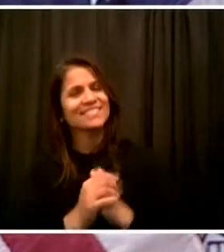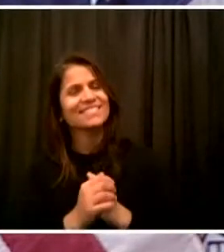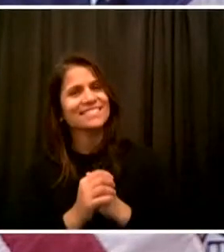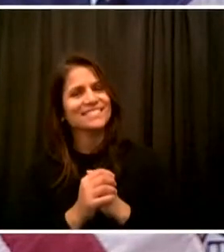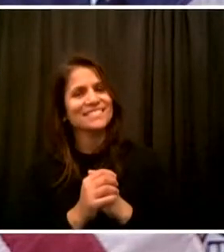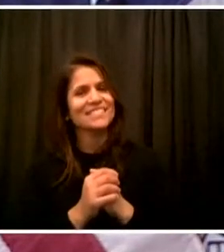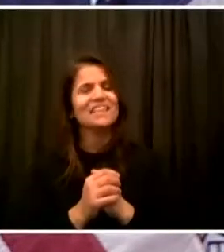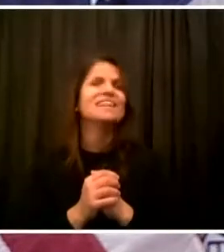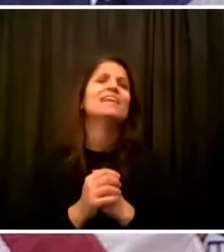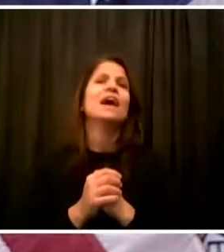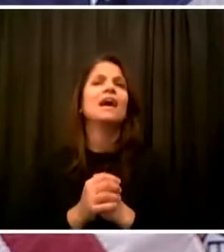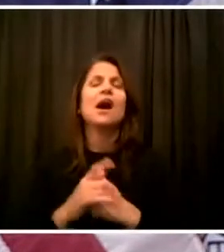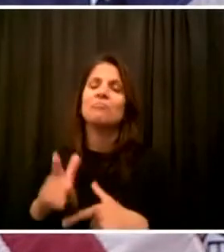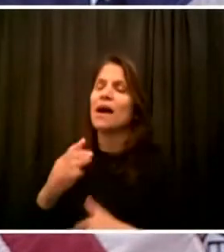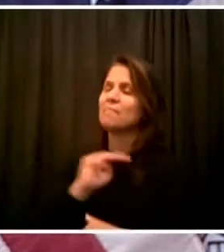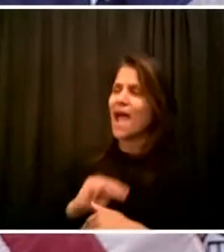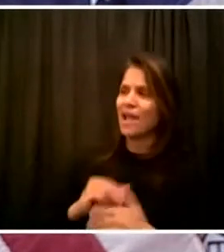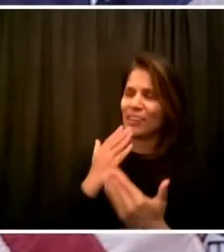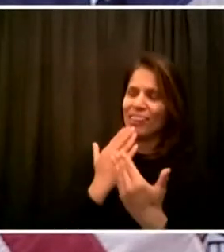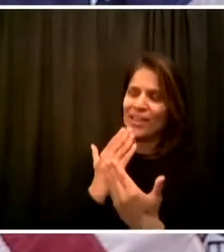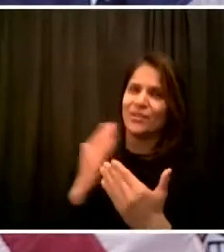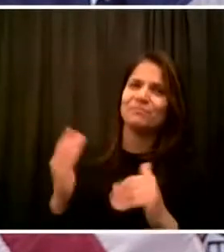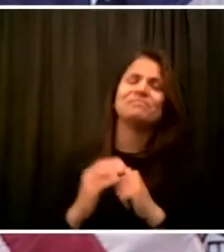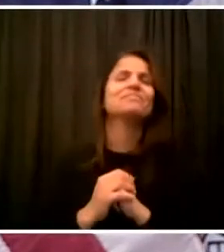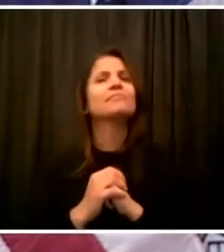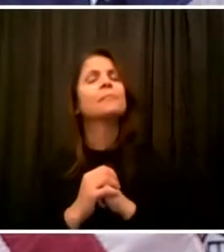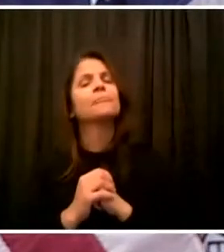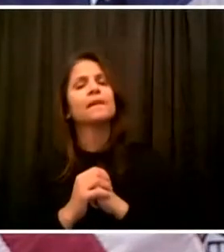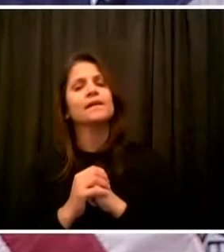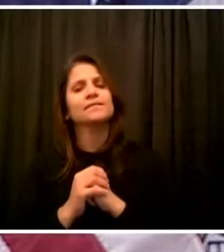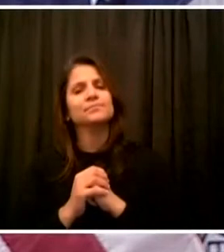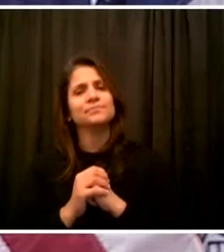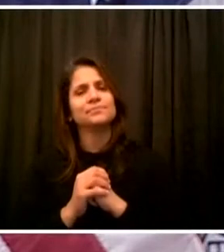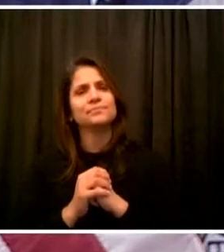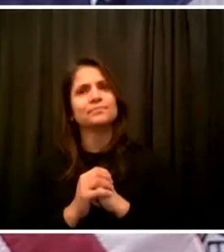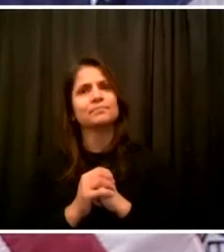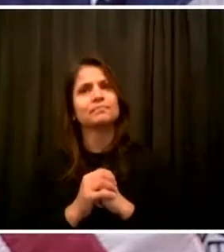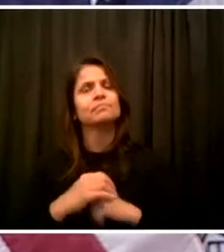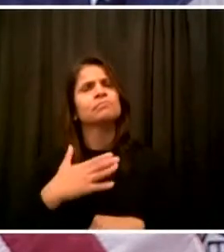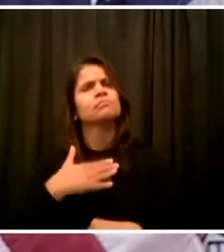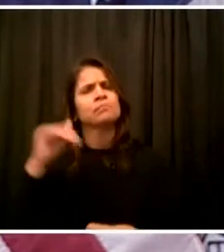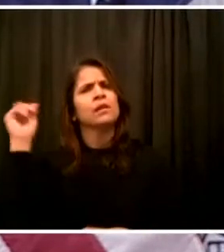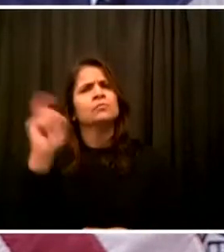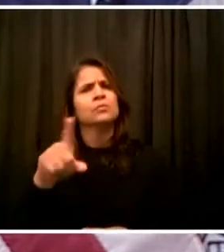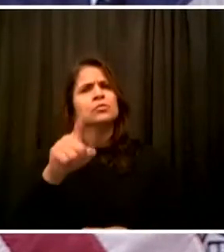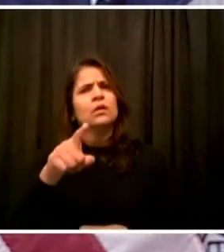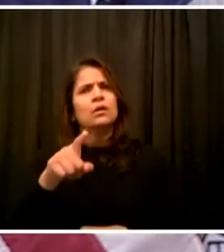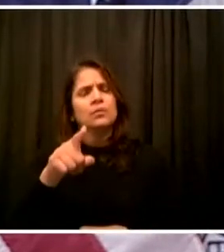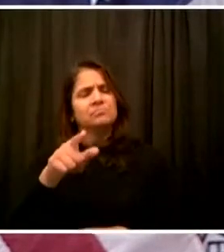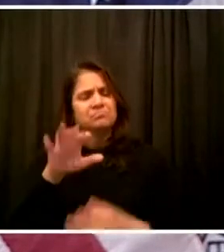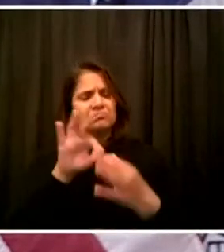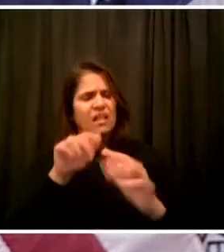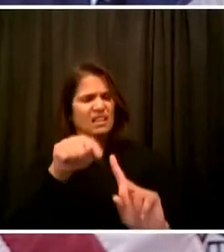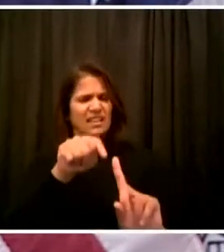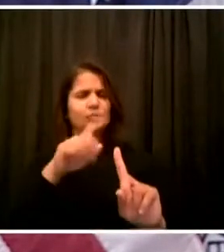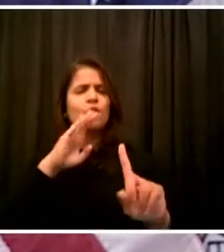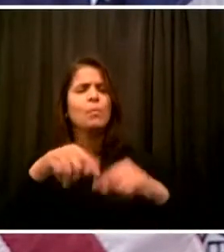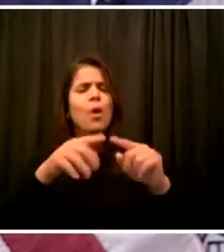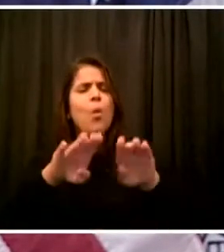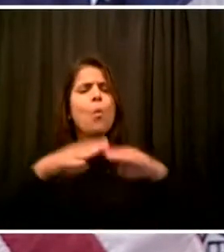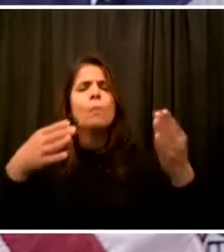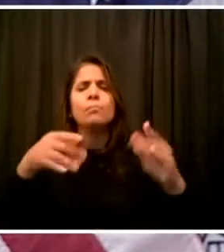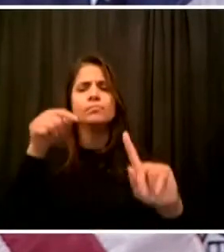My question has to do, again, kind of with where James was going with reopening. I'm just wondering, as far as restaurants and closing